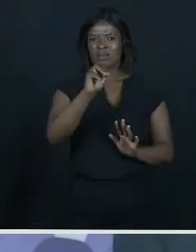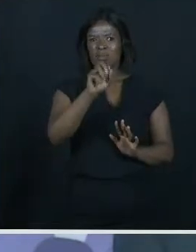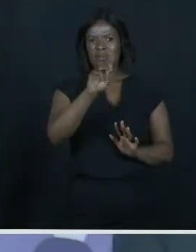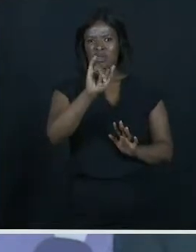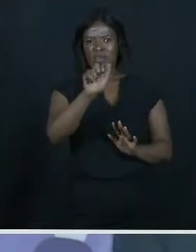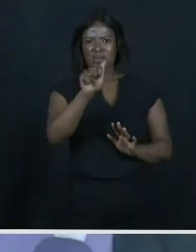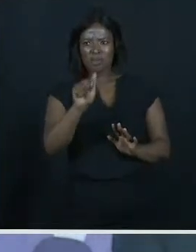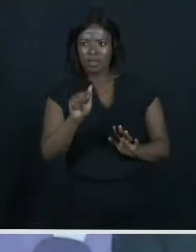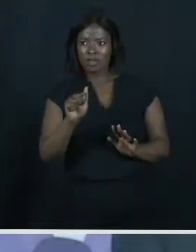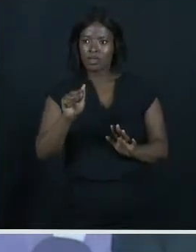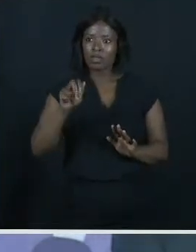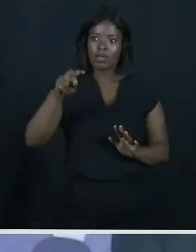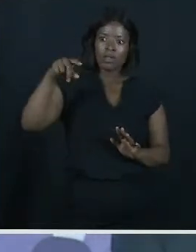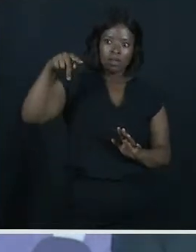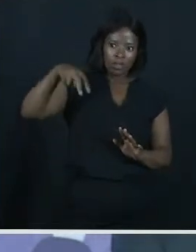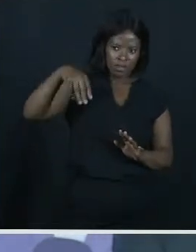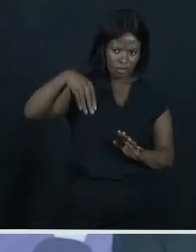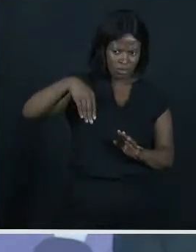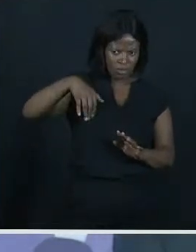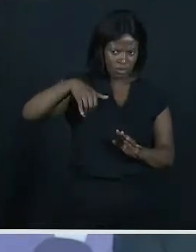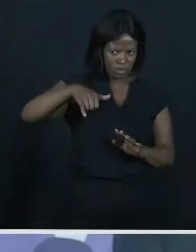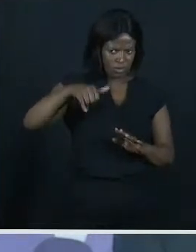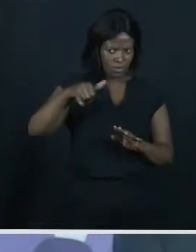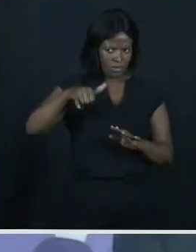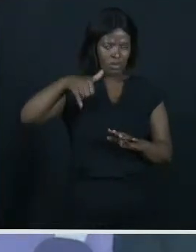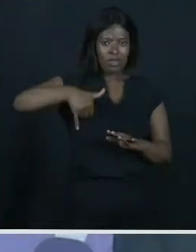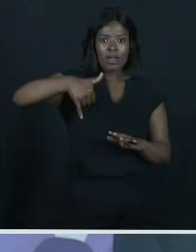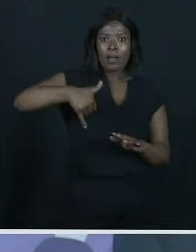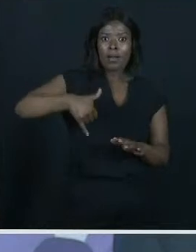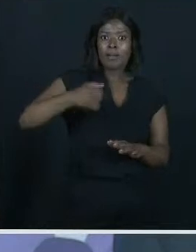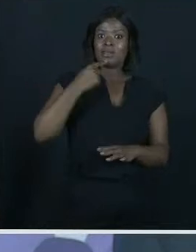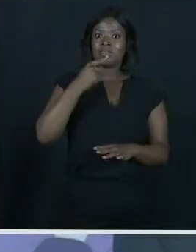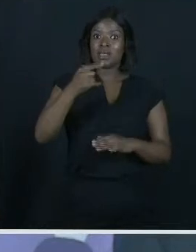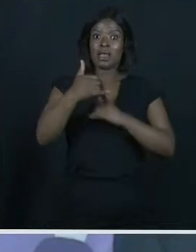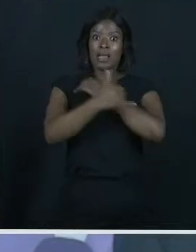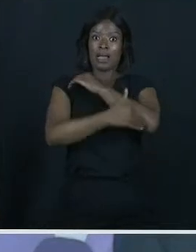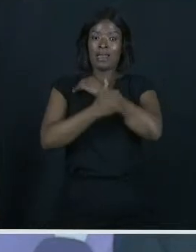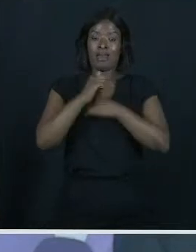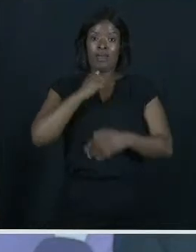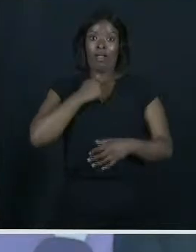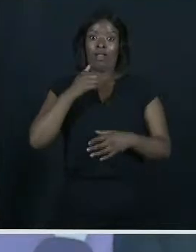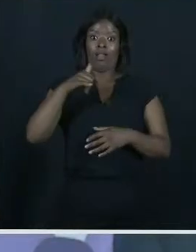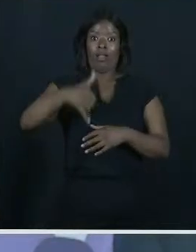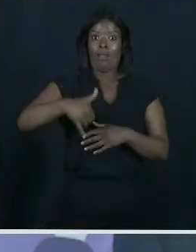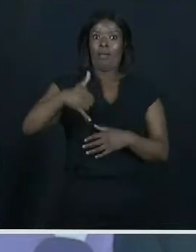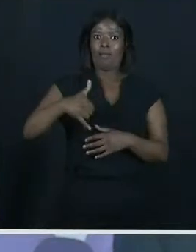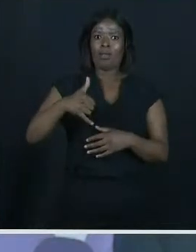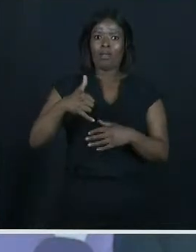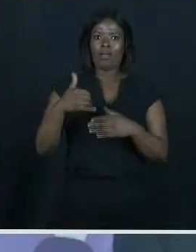I don't think so, because I think in the world women aren't safe.